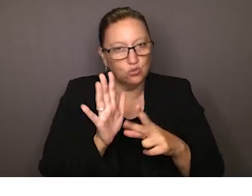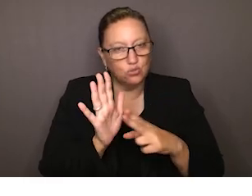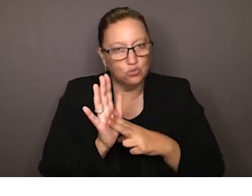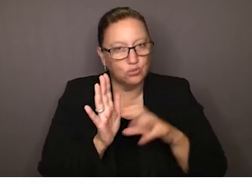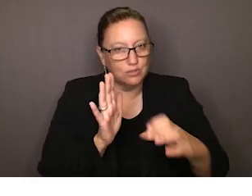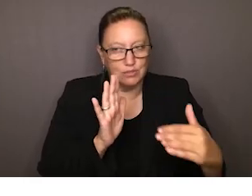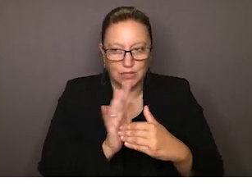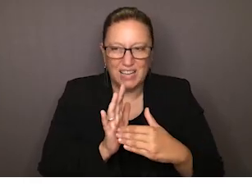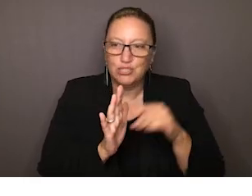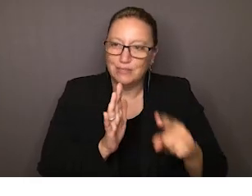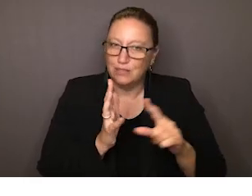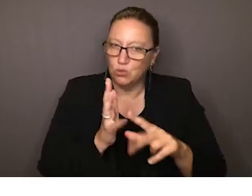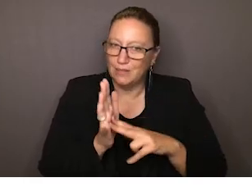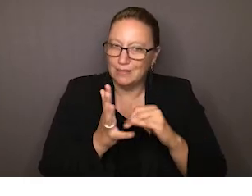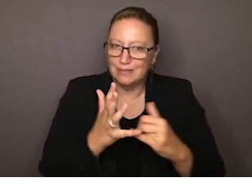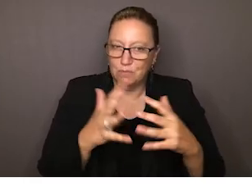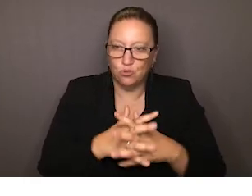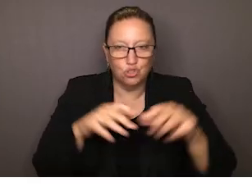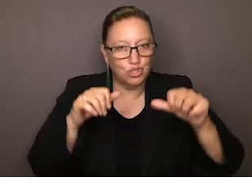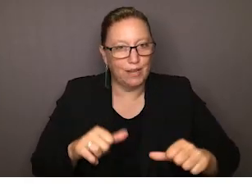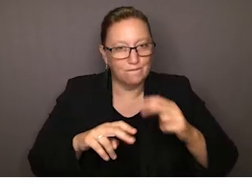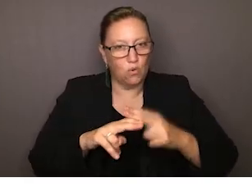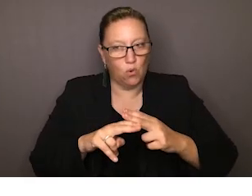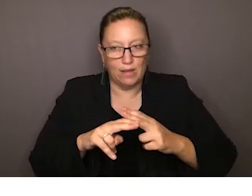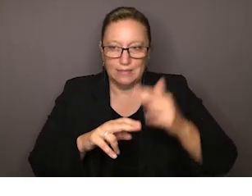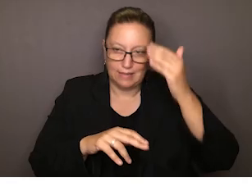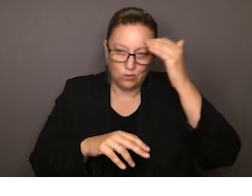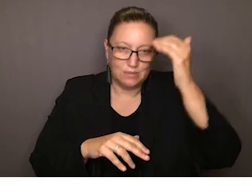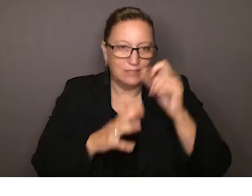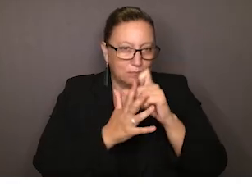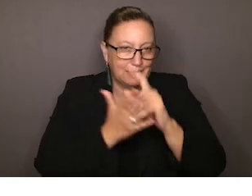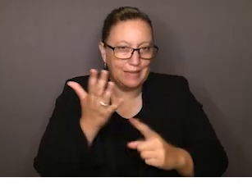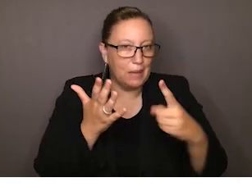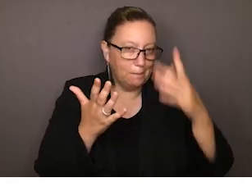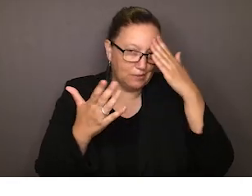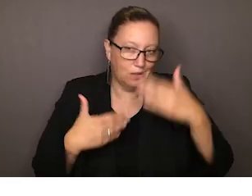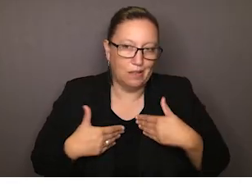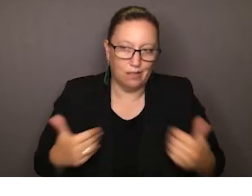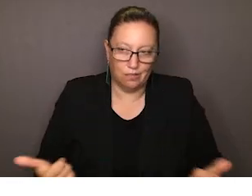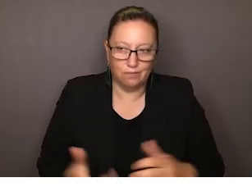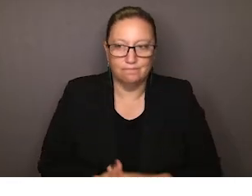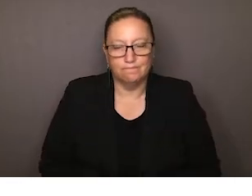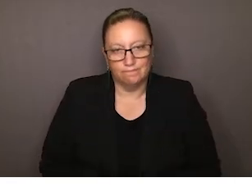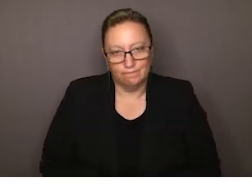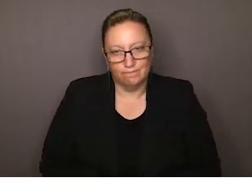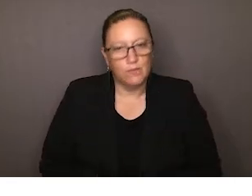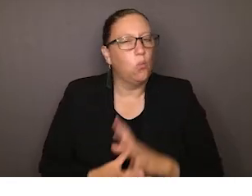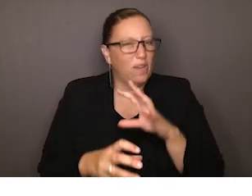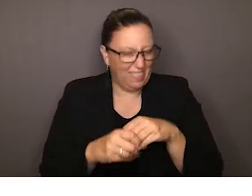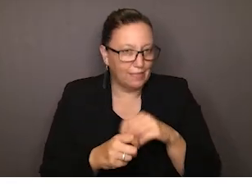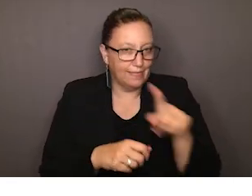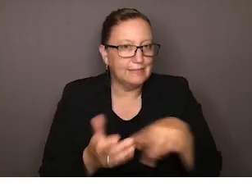Rebecca, the UNSW Chair of Intellectual Disability and Mental